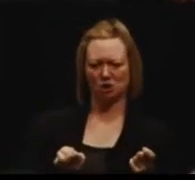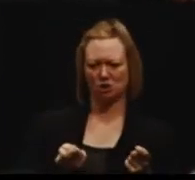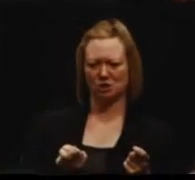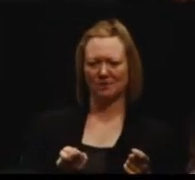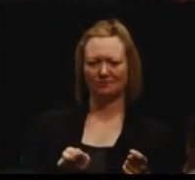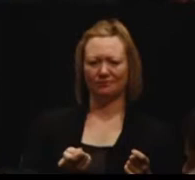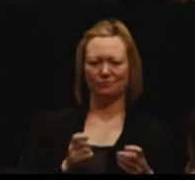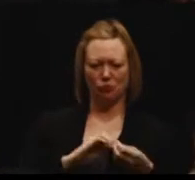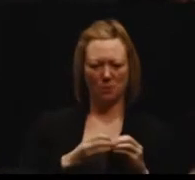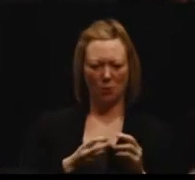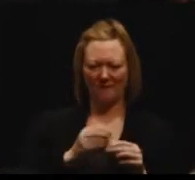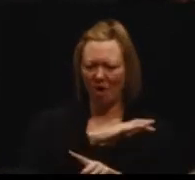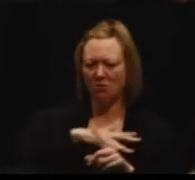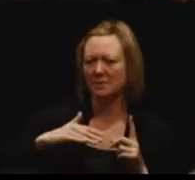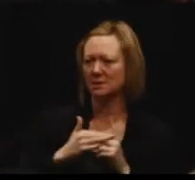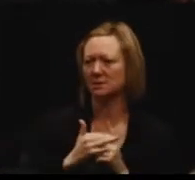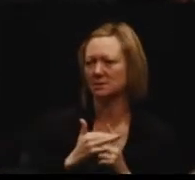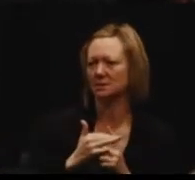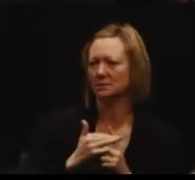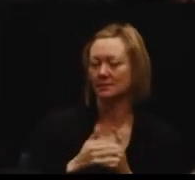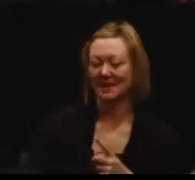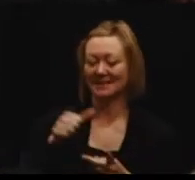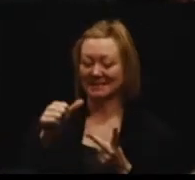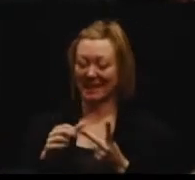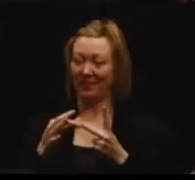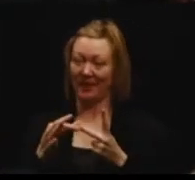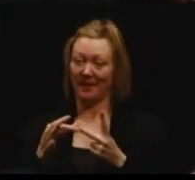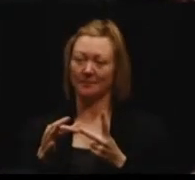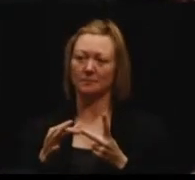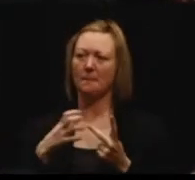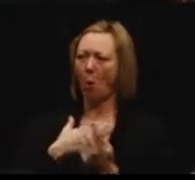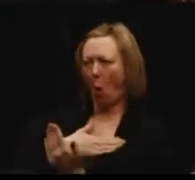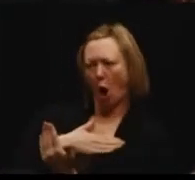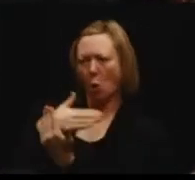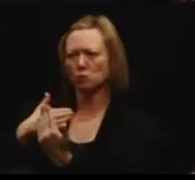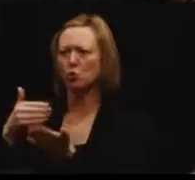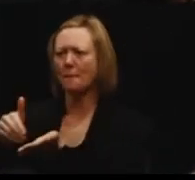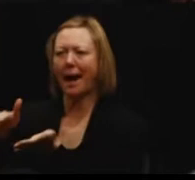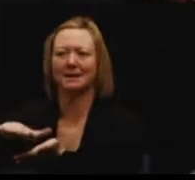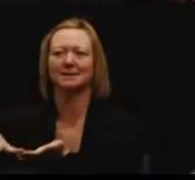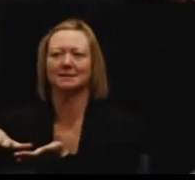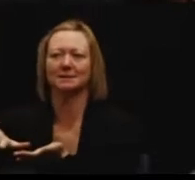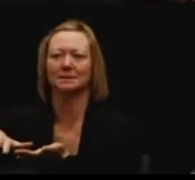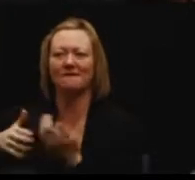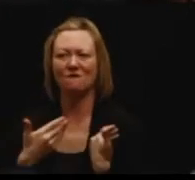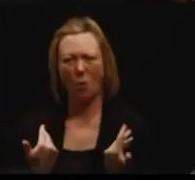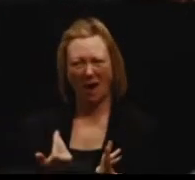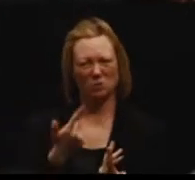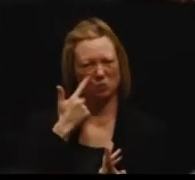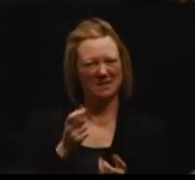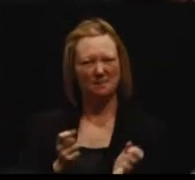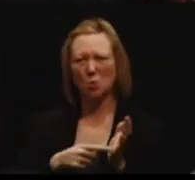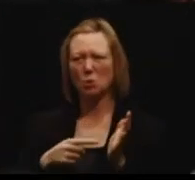The second thing is that it actually gets you a lot closer to market. And for us, that's been really important. I mean, you see what Icebreaker have